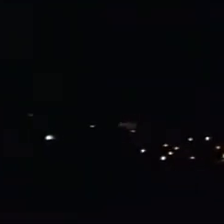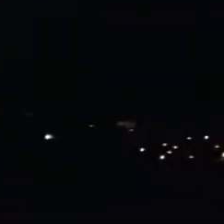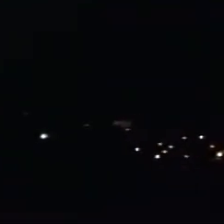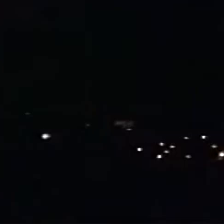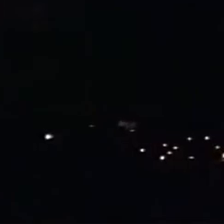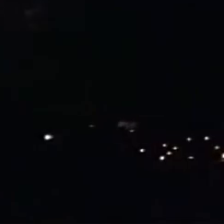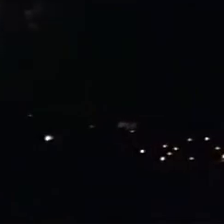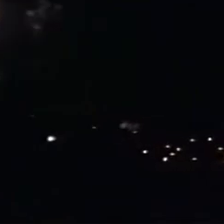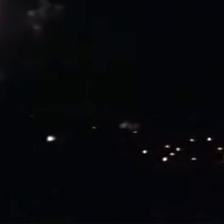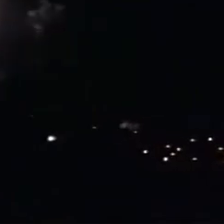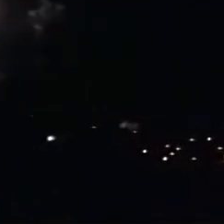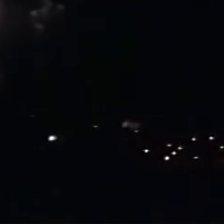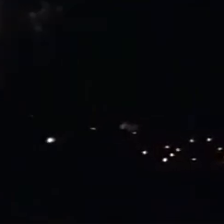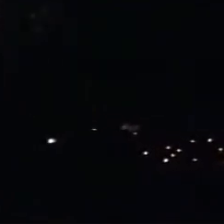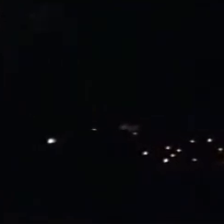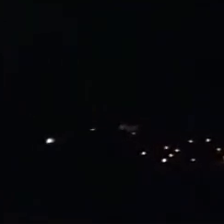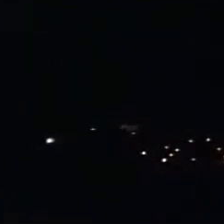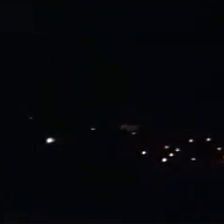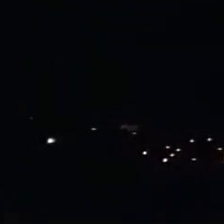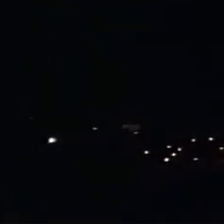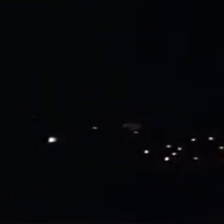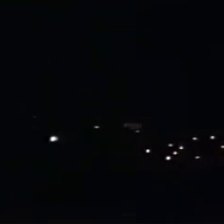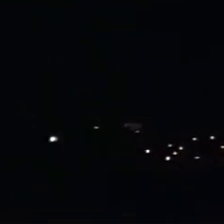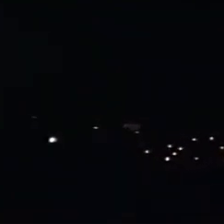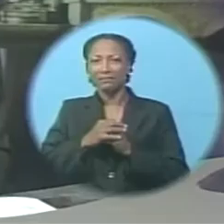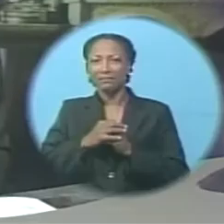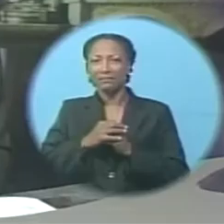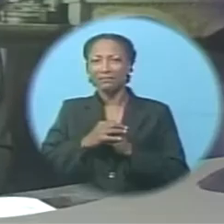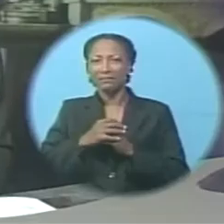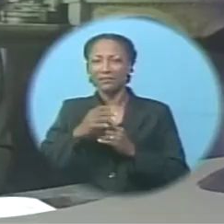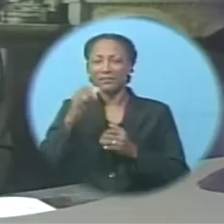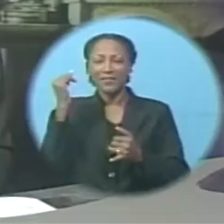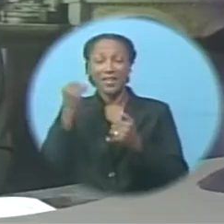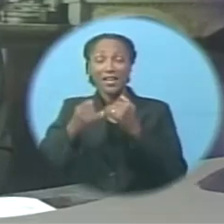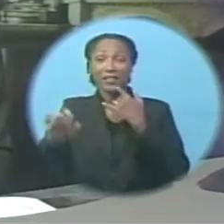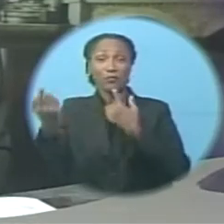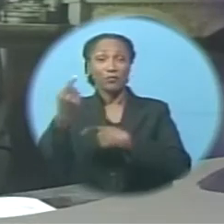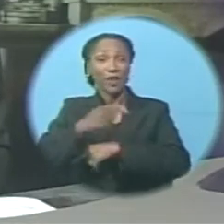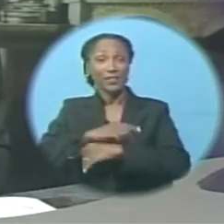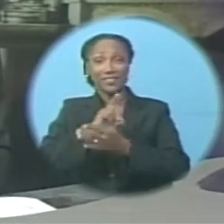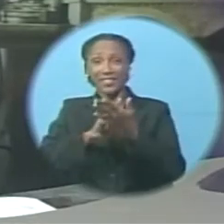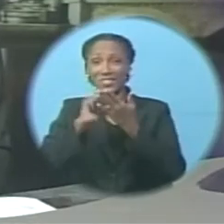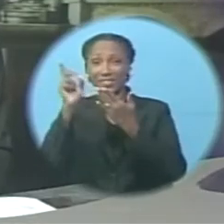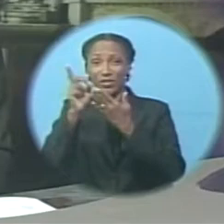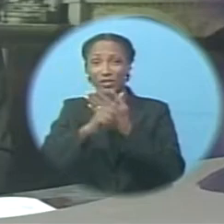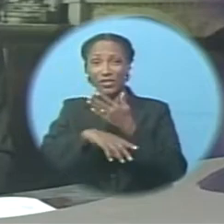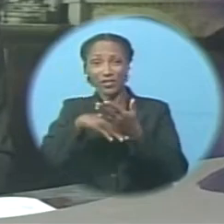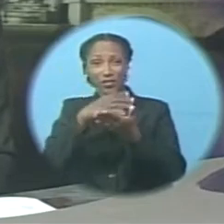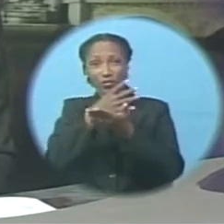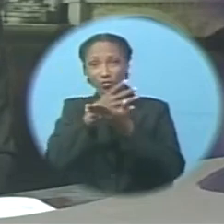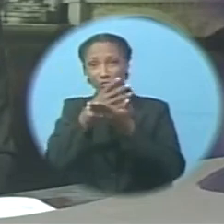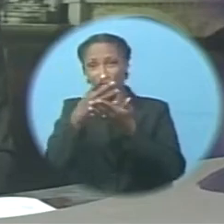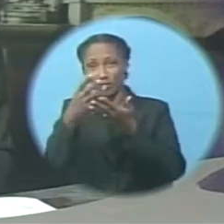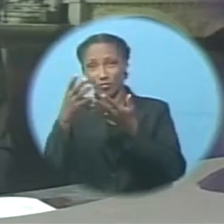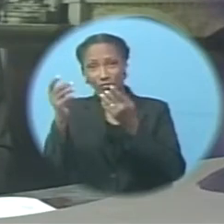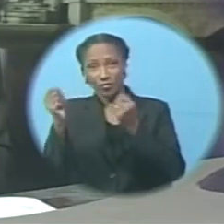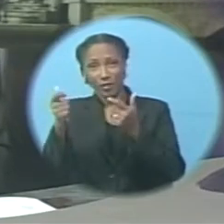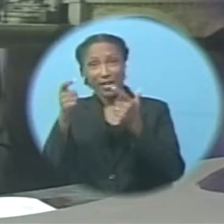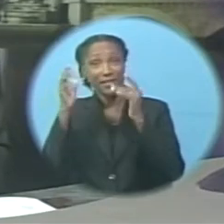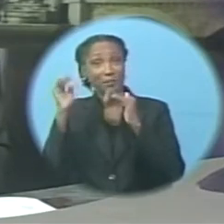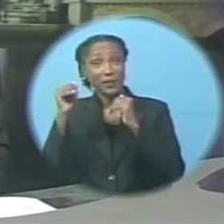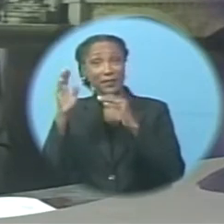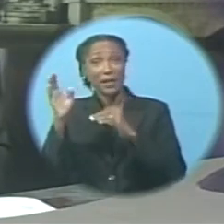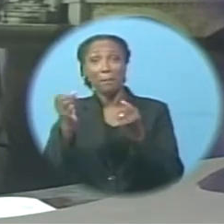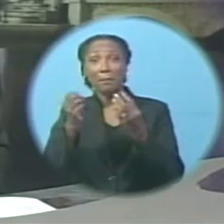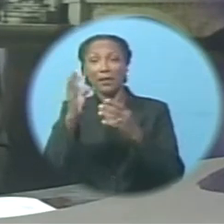be safe and have a prosperous 2017. The final days of December are closing fast, and as expected,